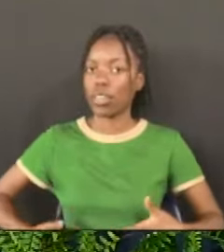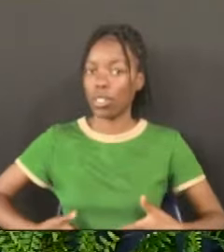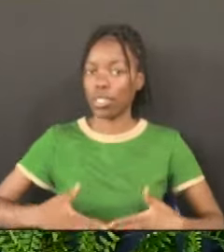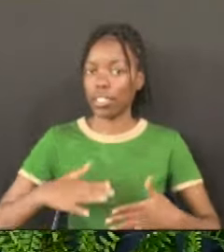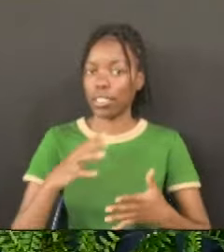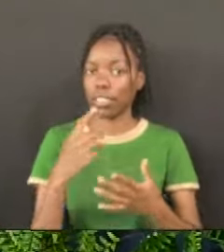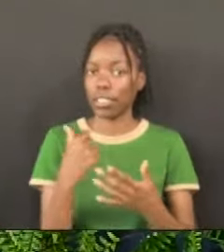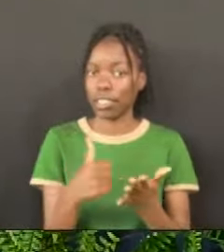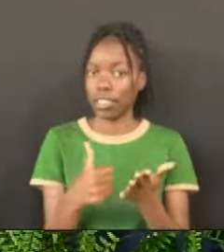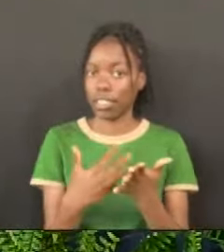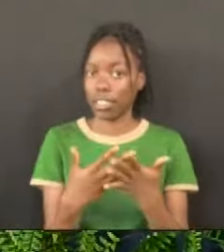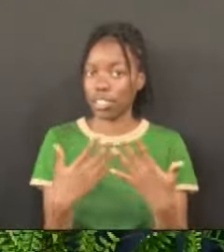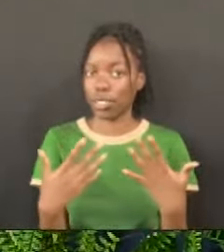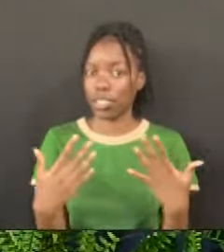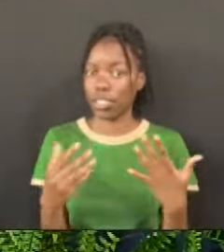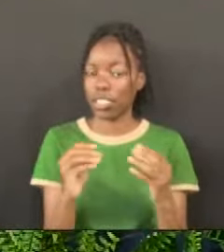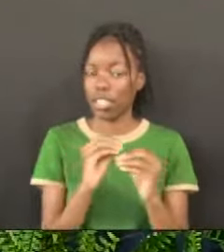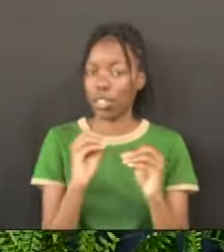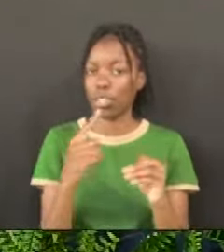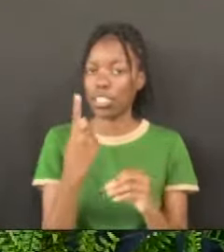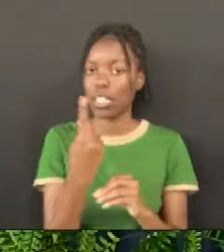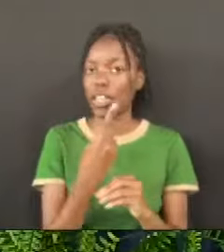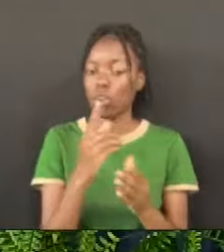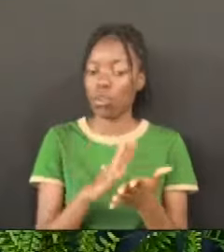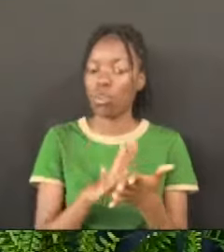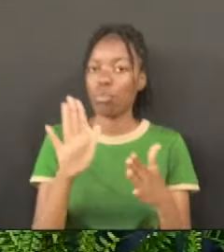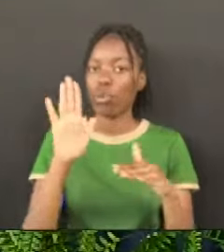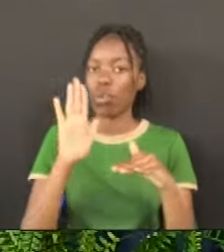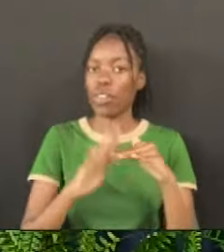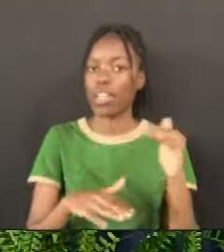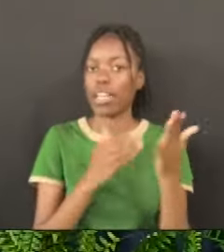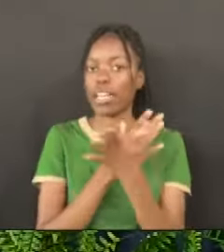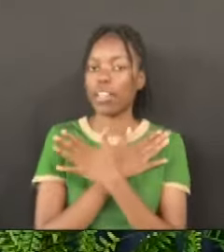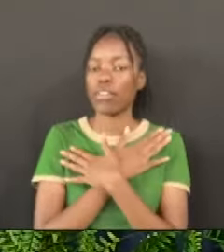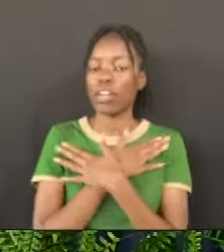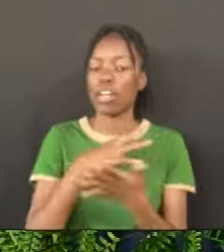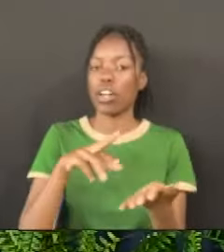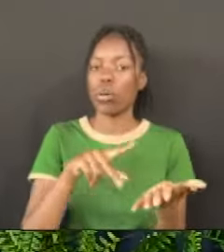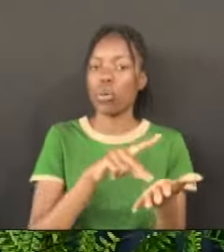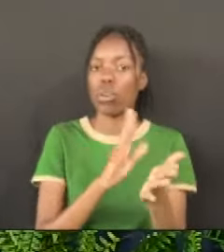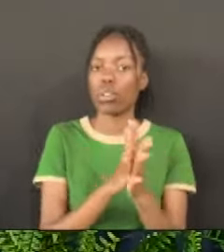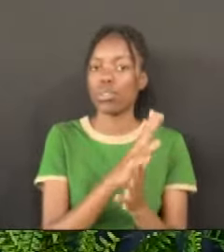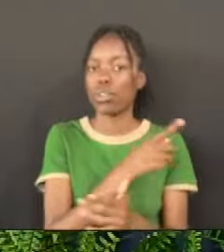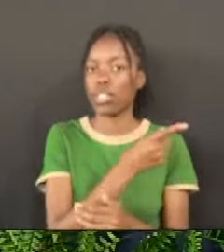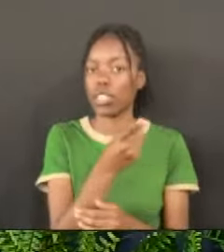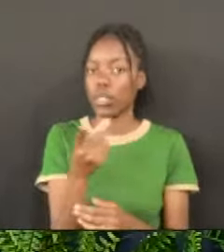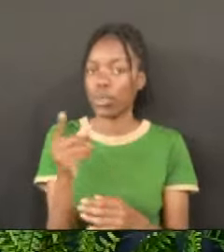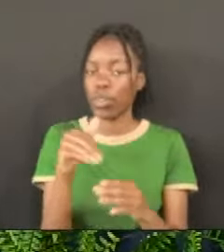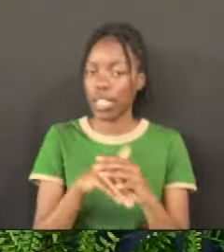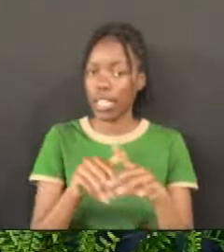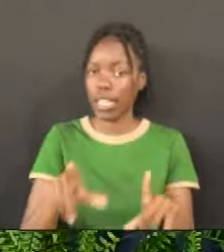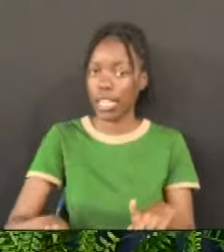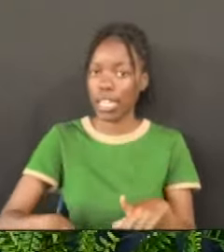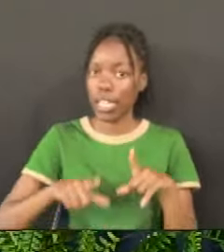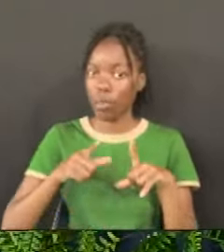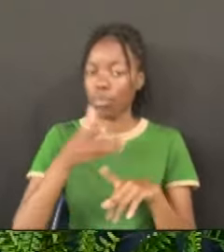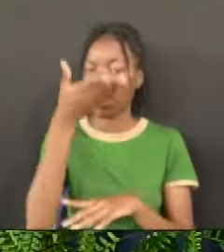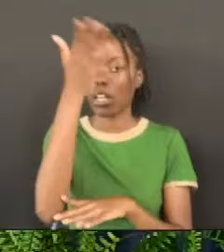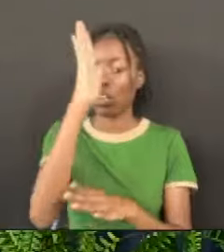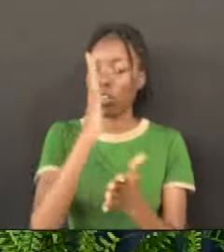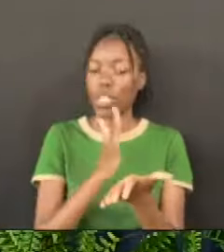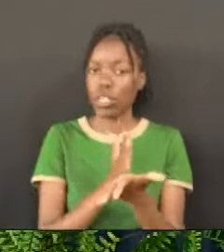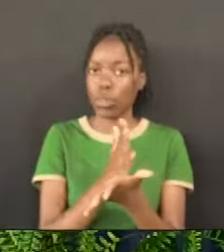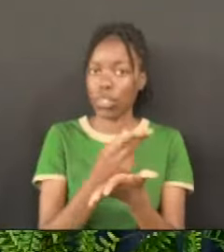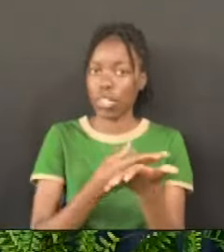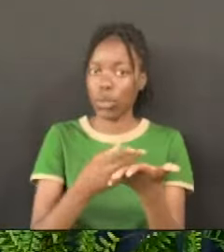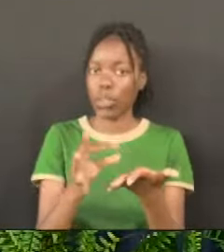alone. More than a friend walks with you in life, God through the Holy Spirit